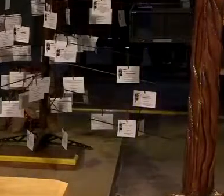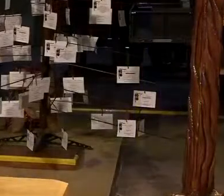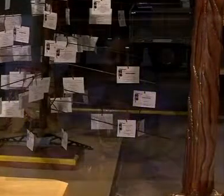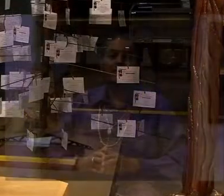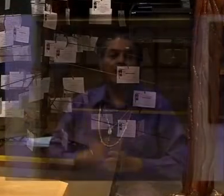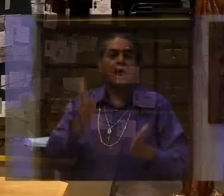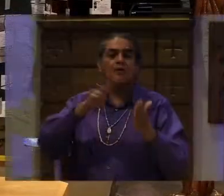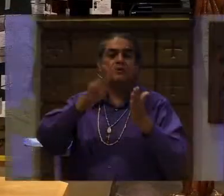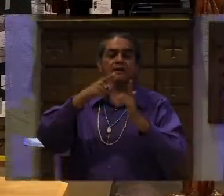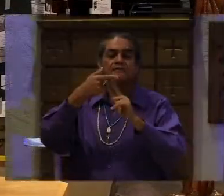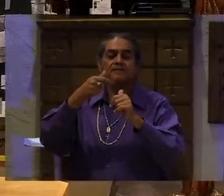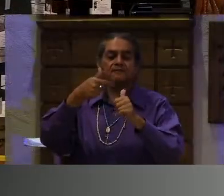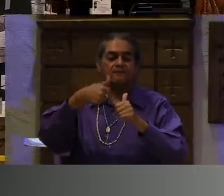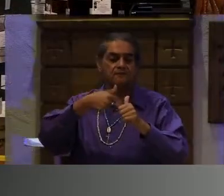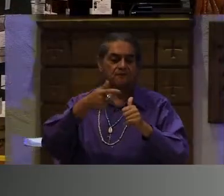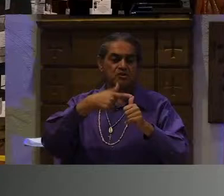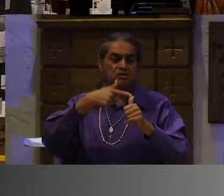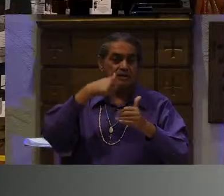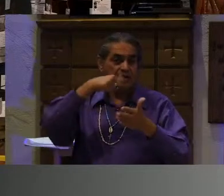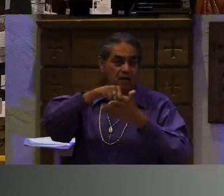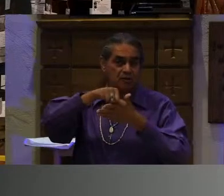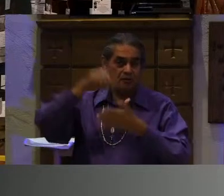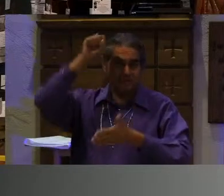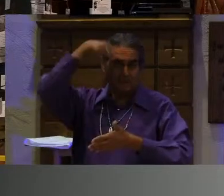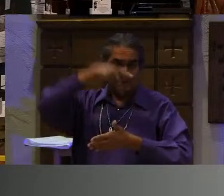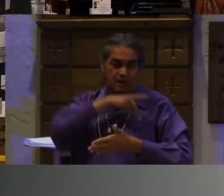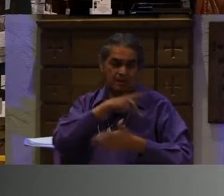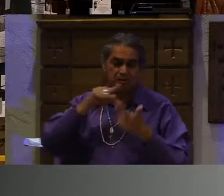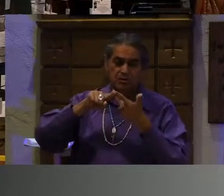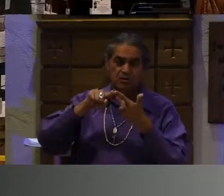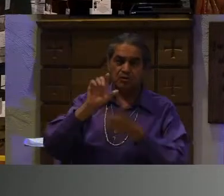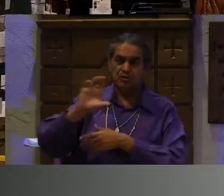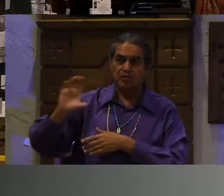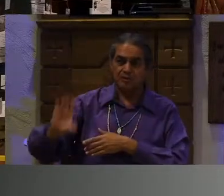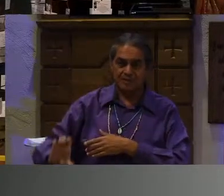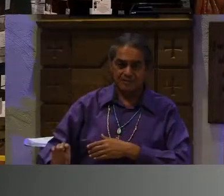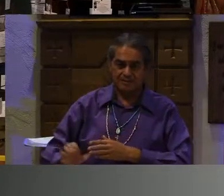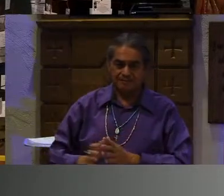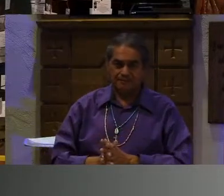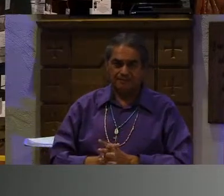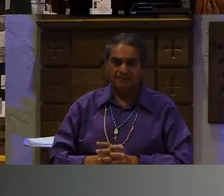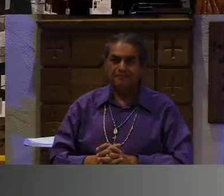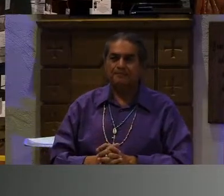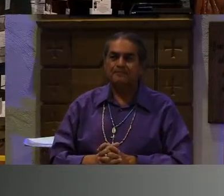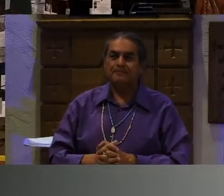soul. A reading from the first letter of St. Paul to the Corinthians.